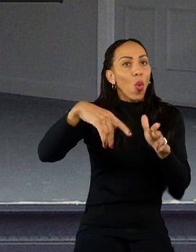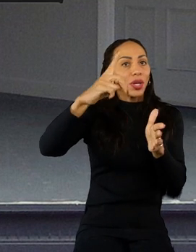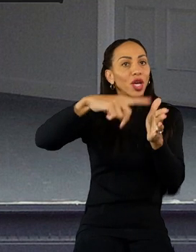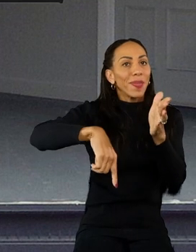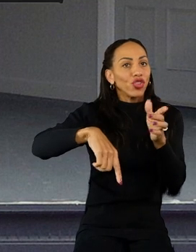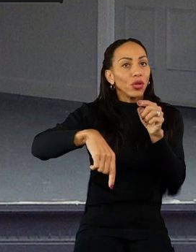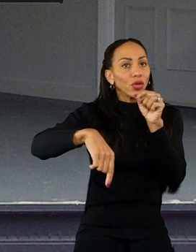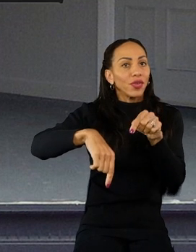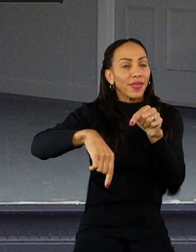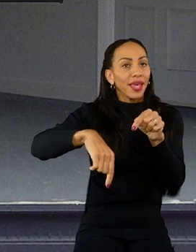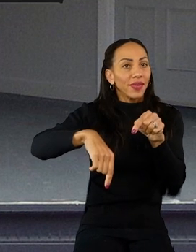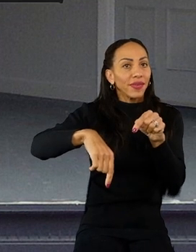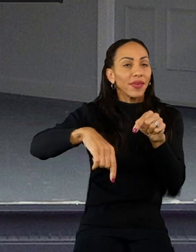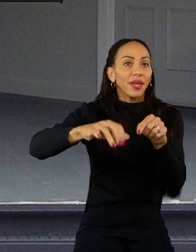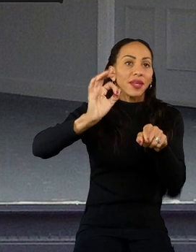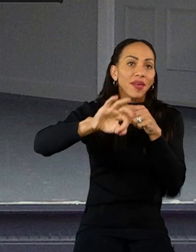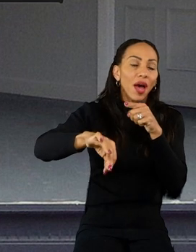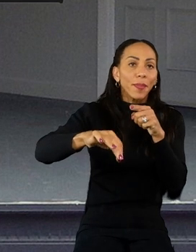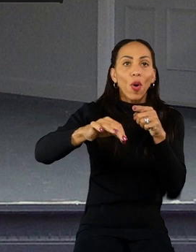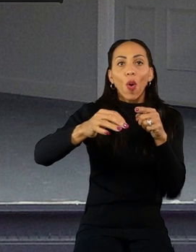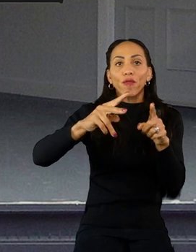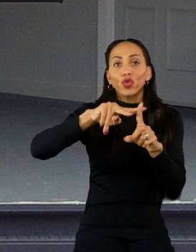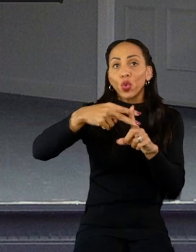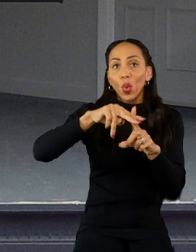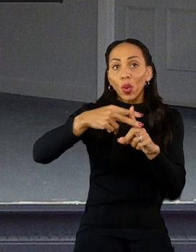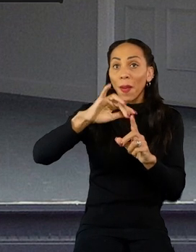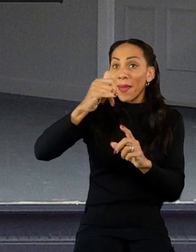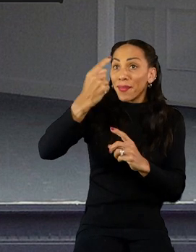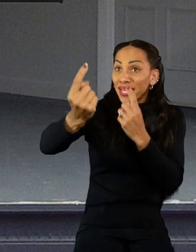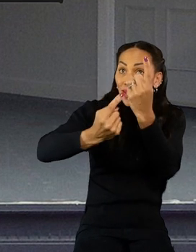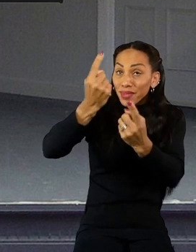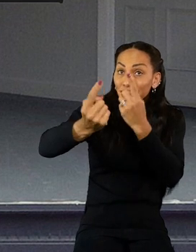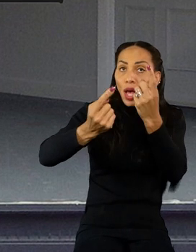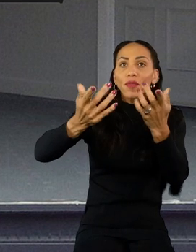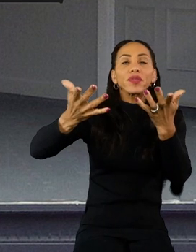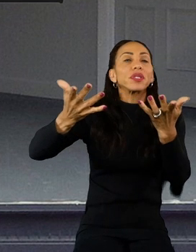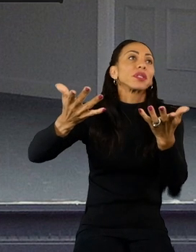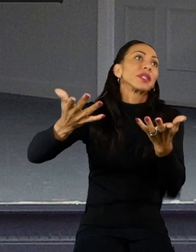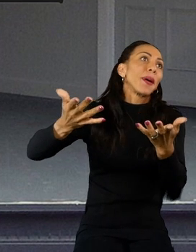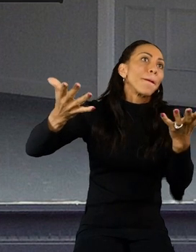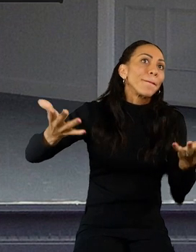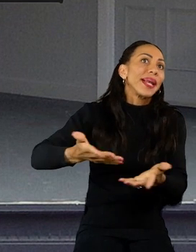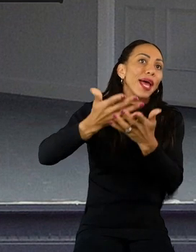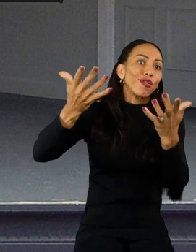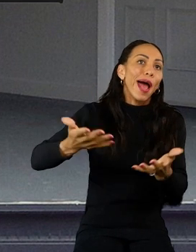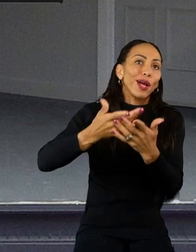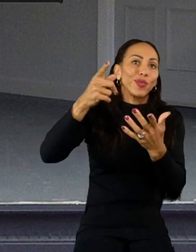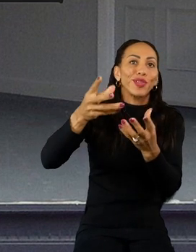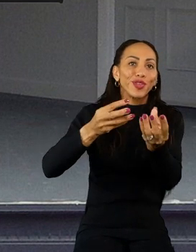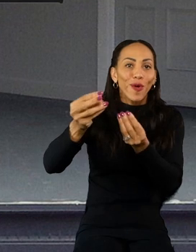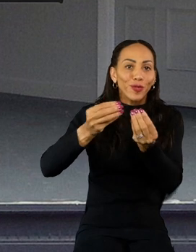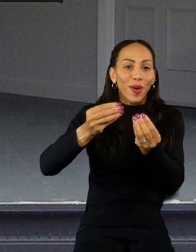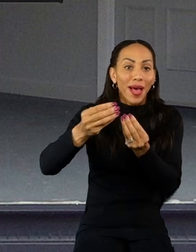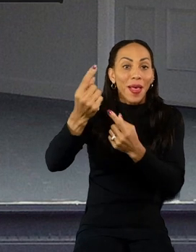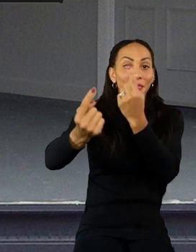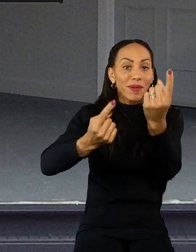people you may want to commission in the future may have got access to this knowledge. They may have even downloaded it